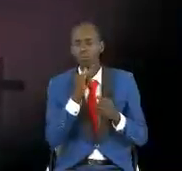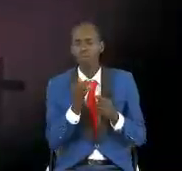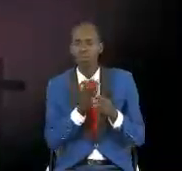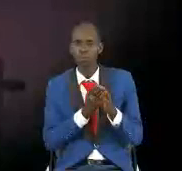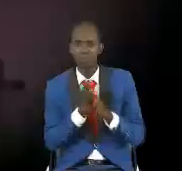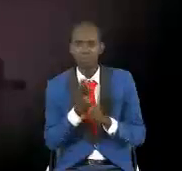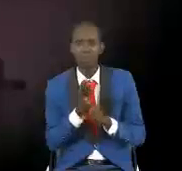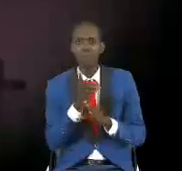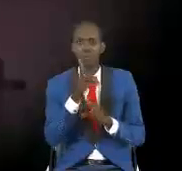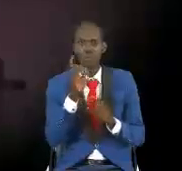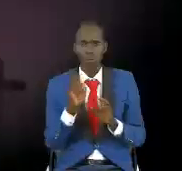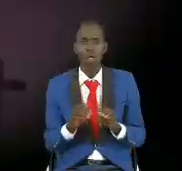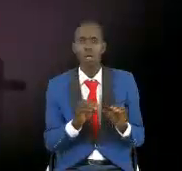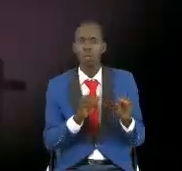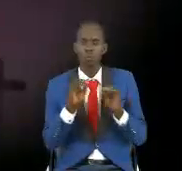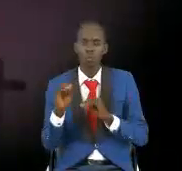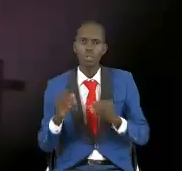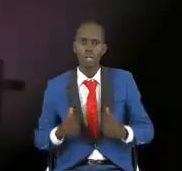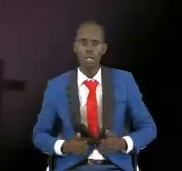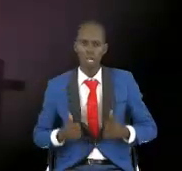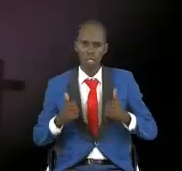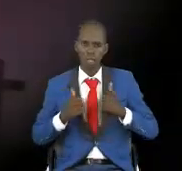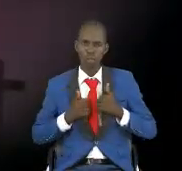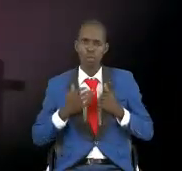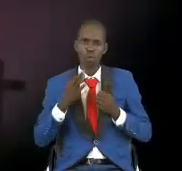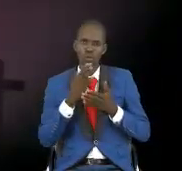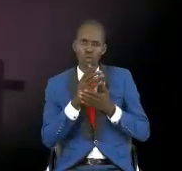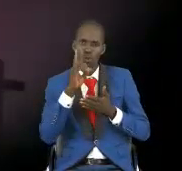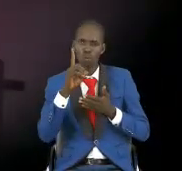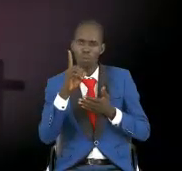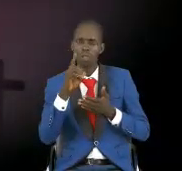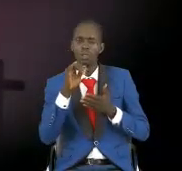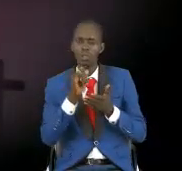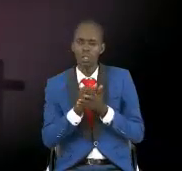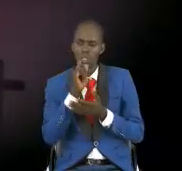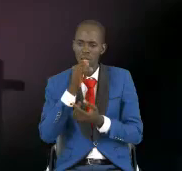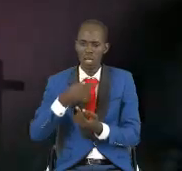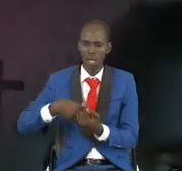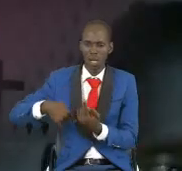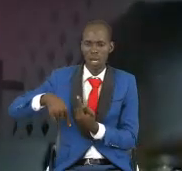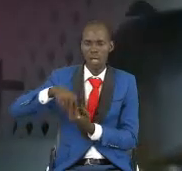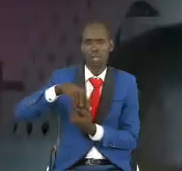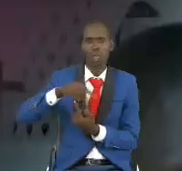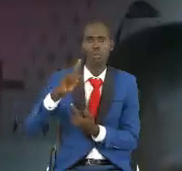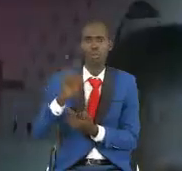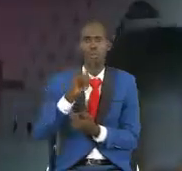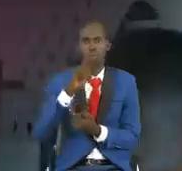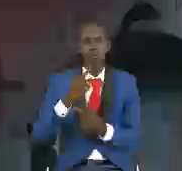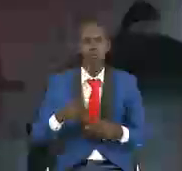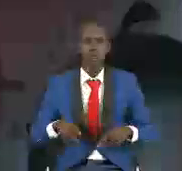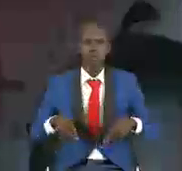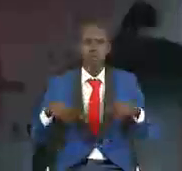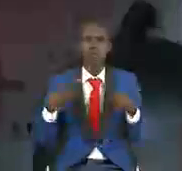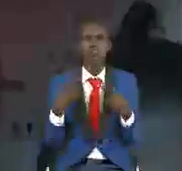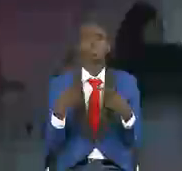the address of somebody around there that is well known where you live. Just include